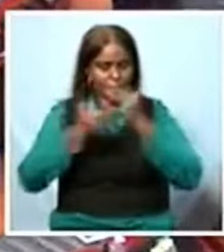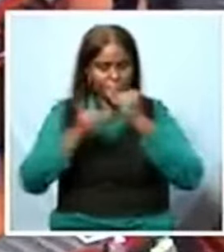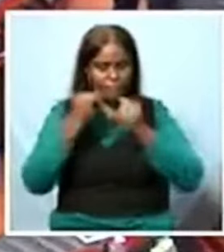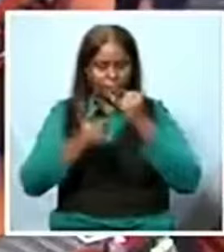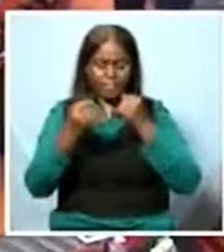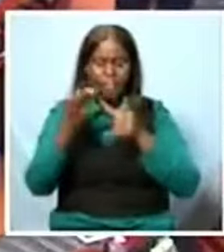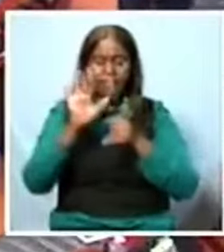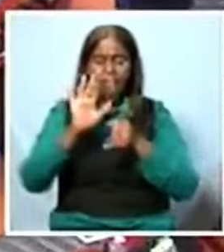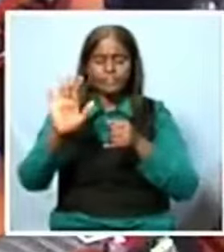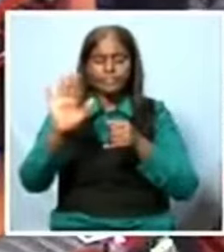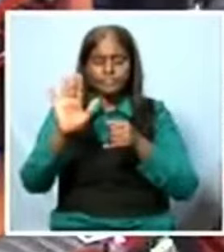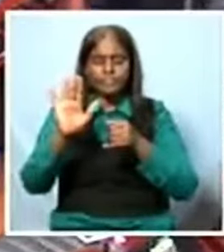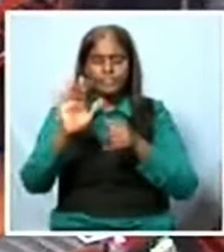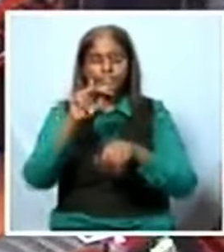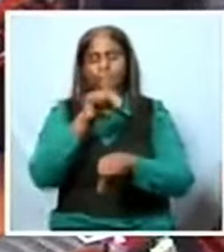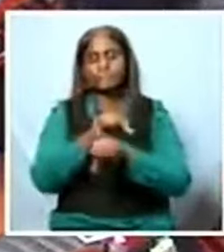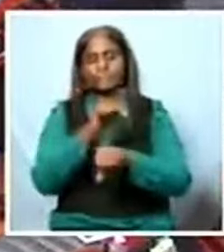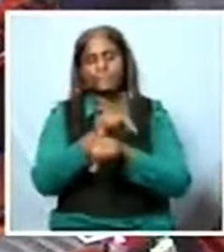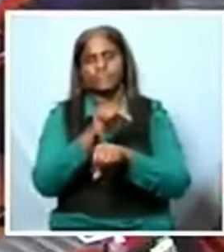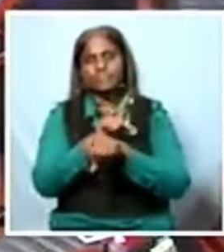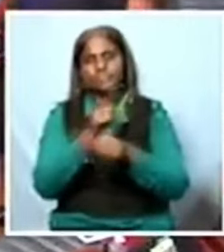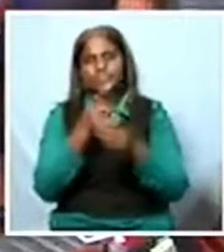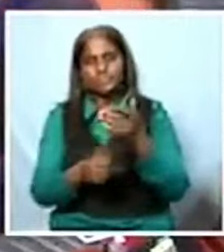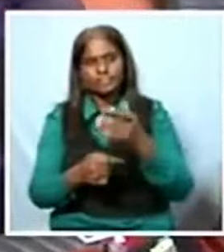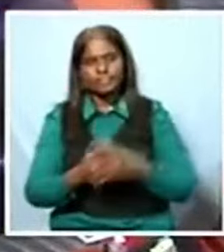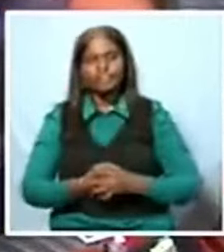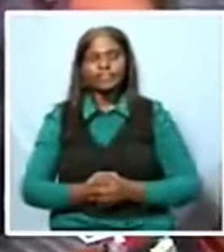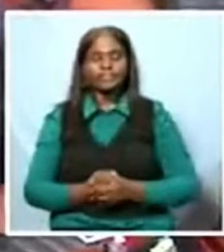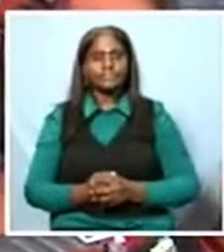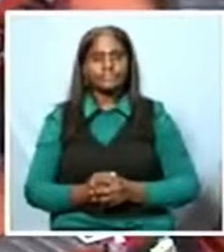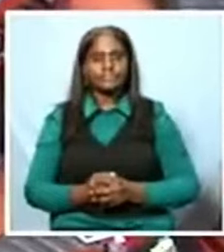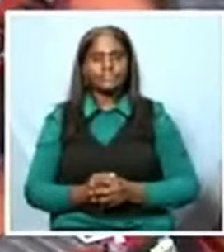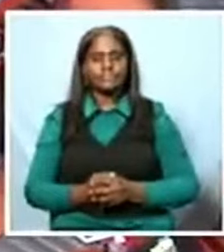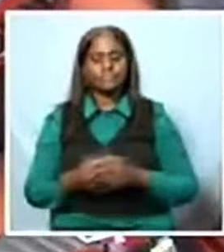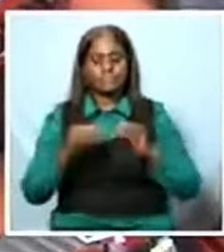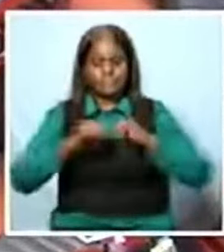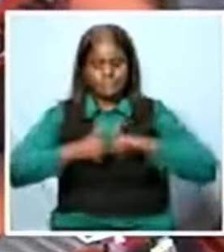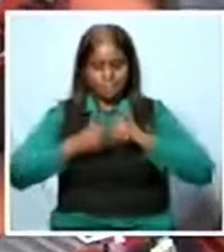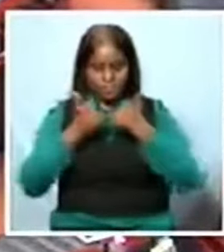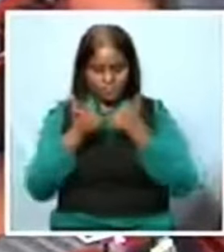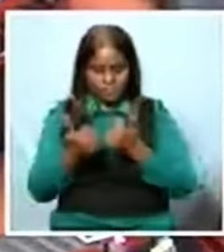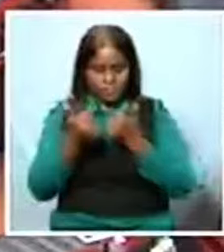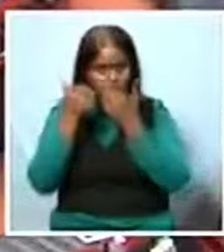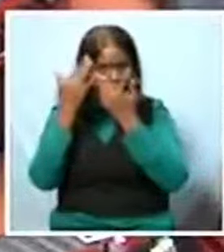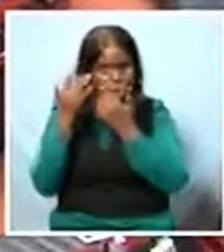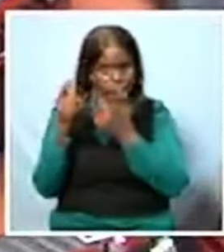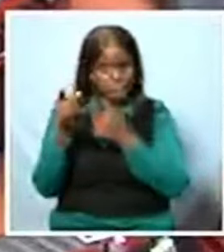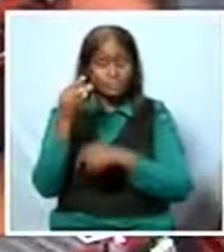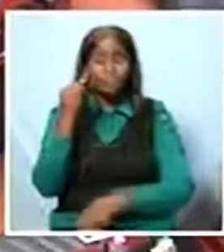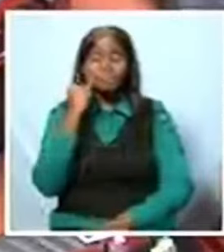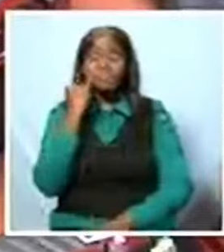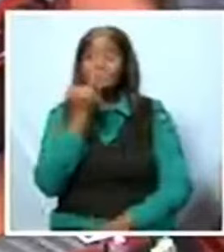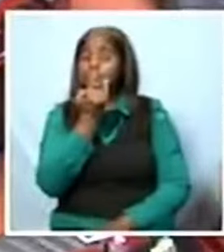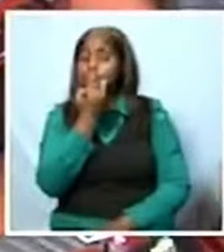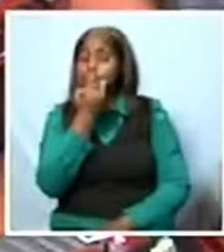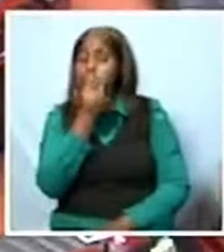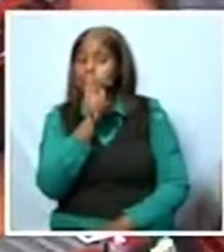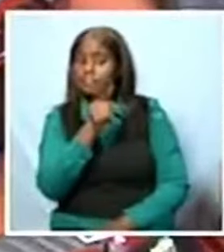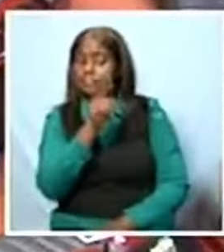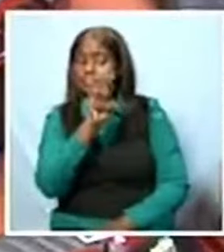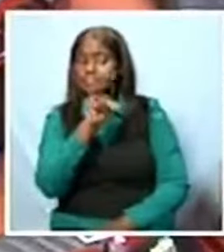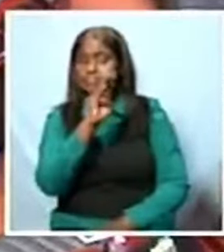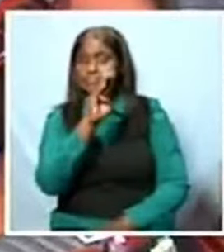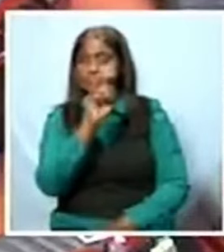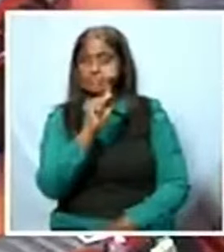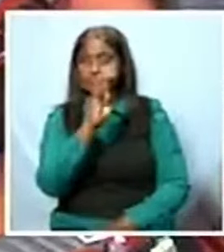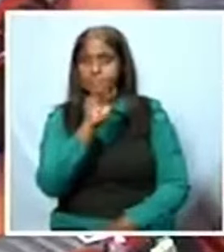of the project is. And we also expect Mr. Joseph Munsanje Mbawala,